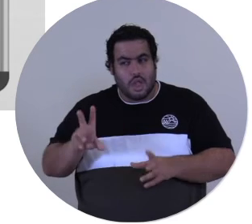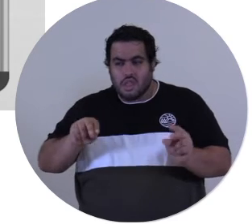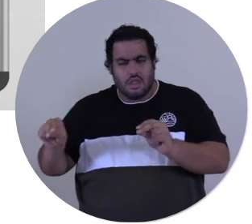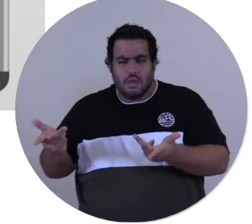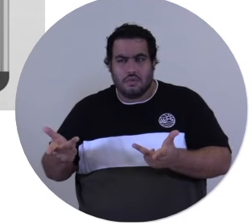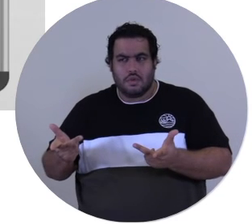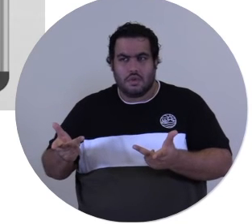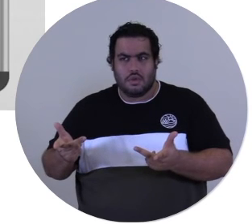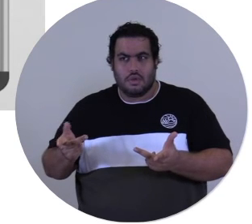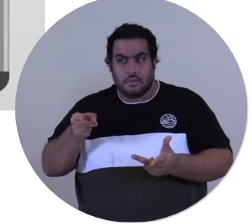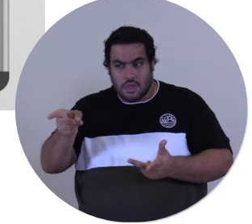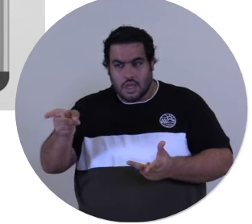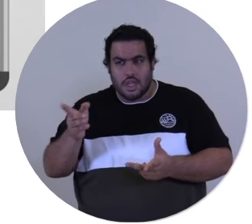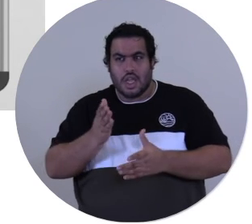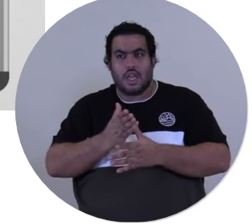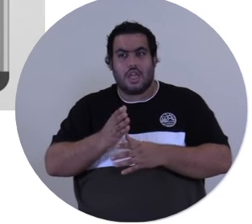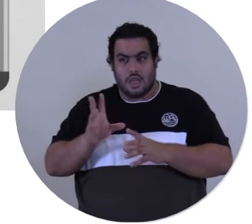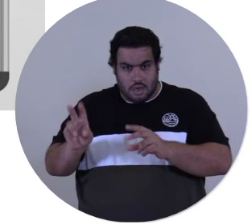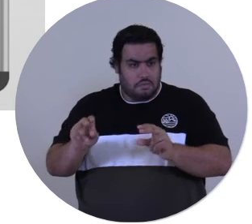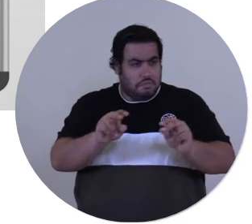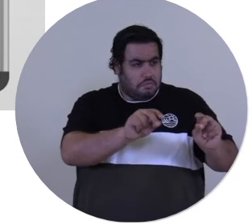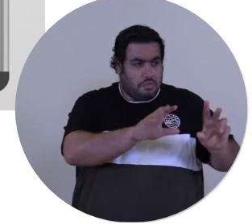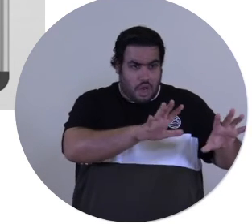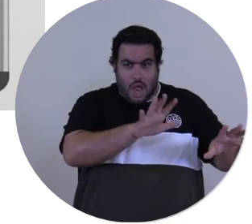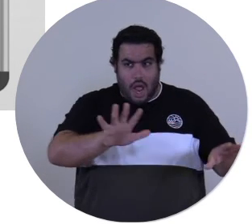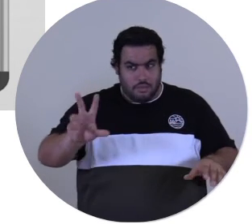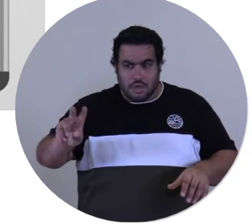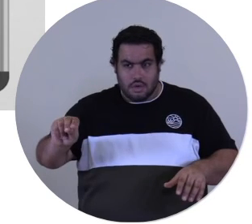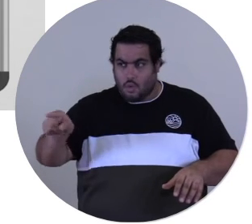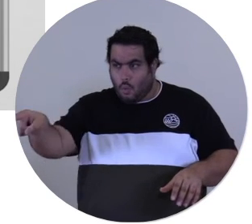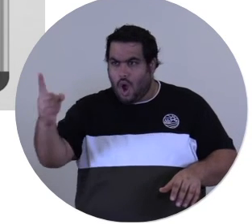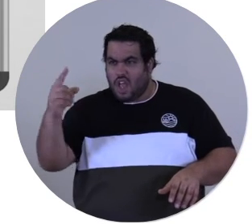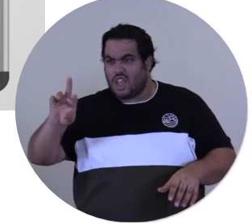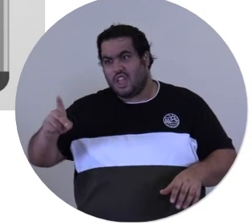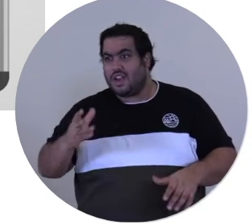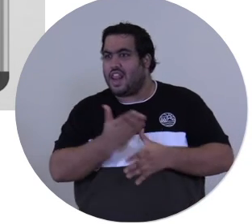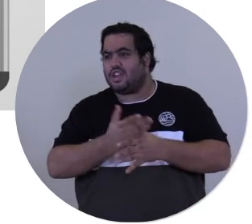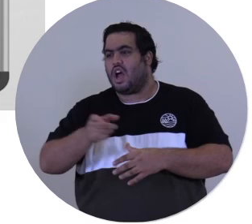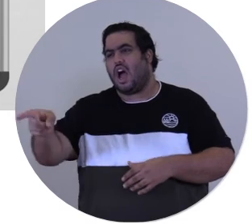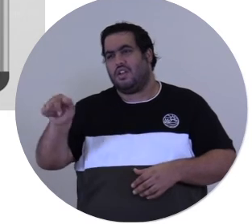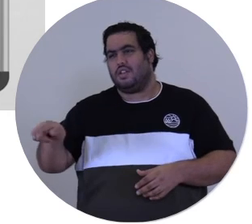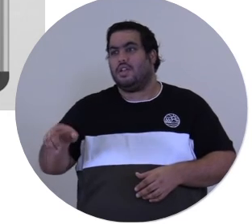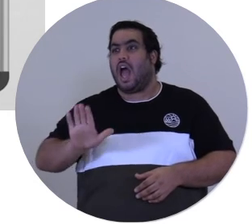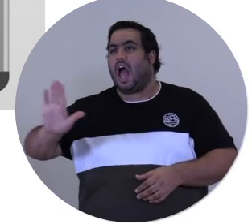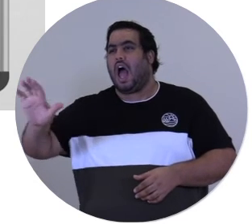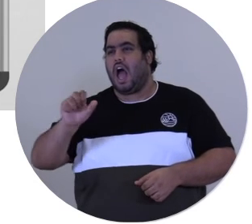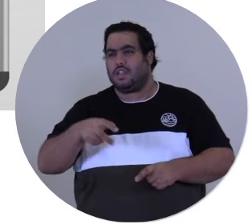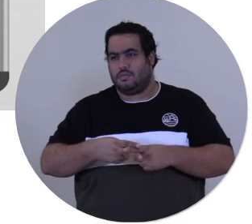is the same model. Which answer do you think? Custom made.